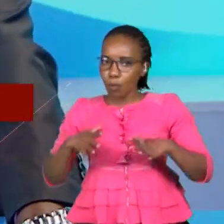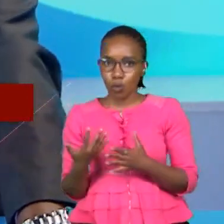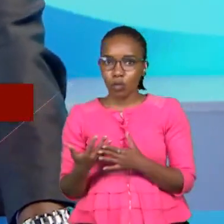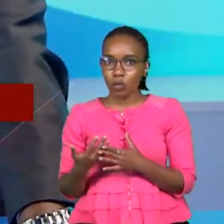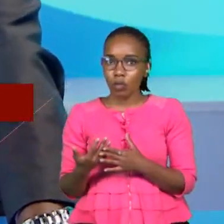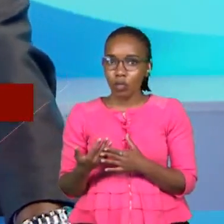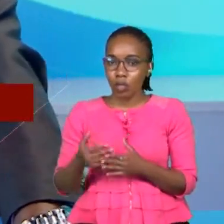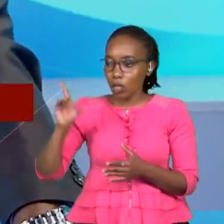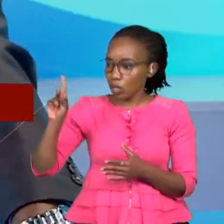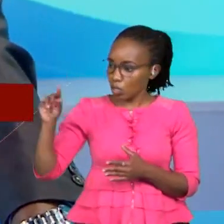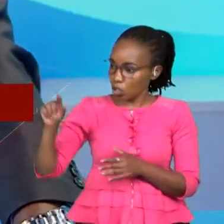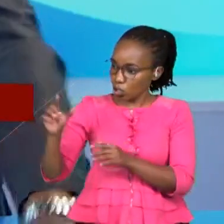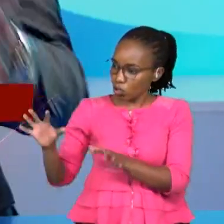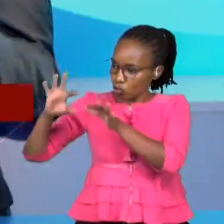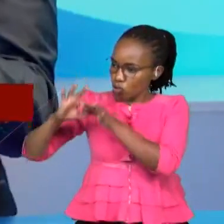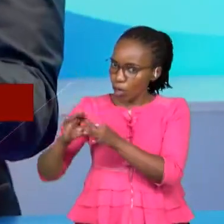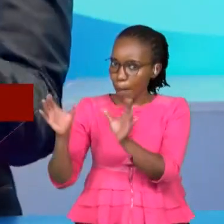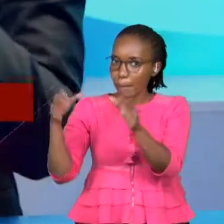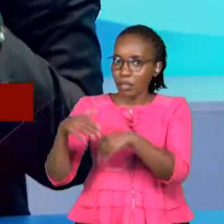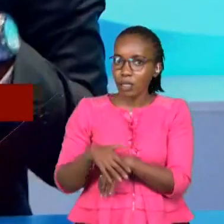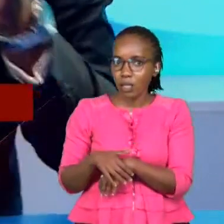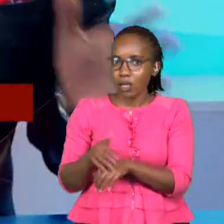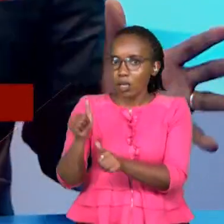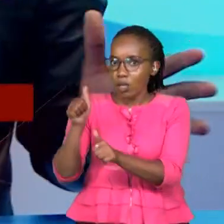people like DNG are joining that same party that looks like